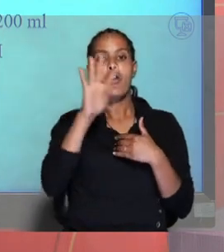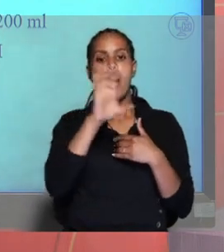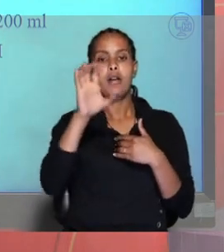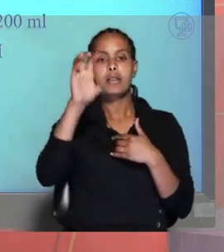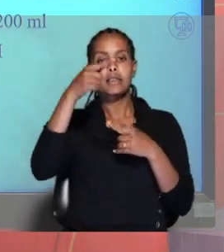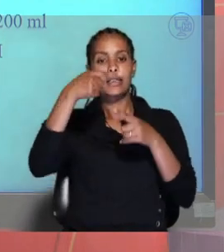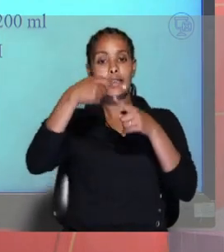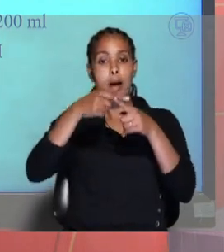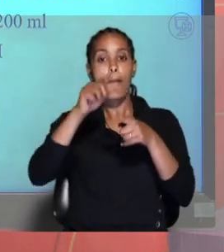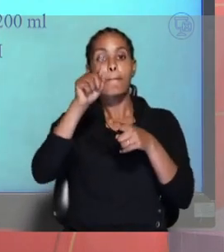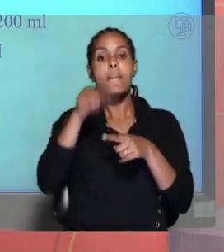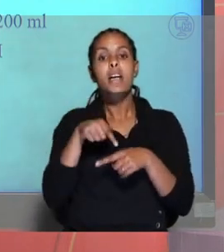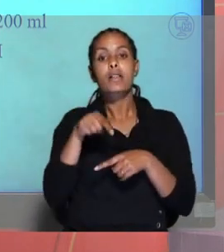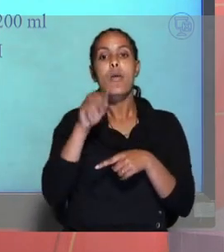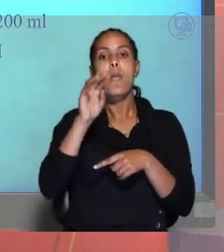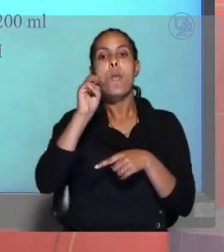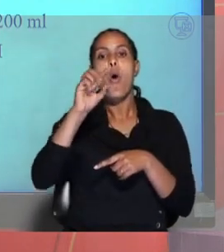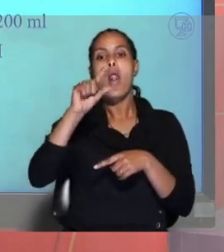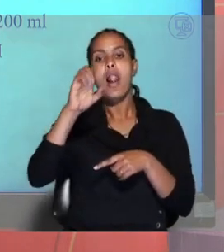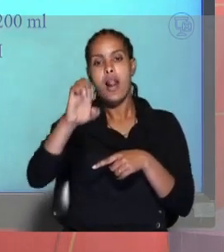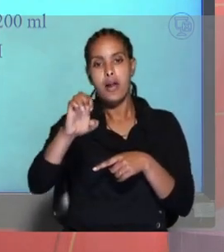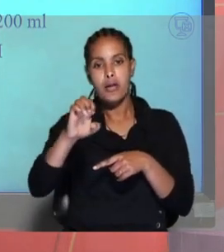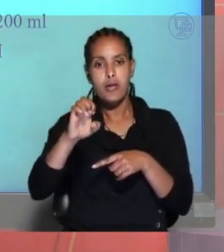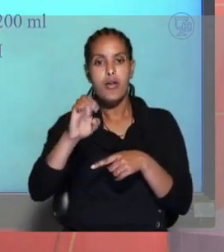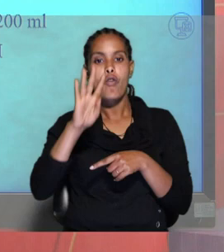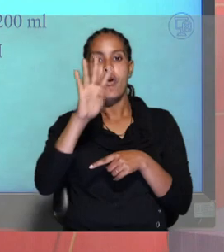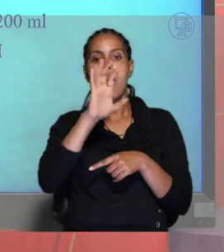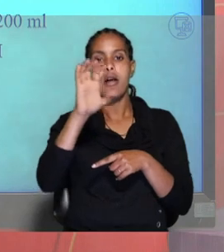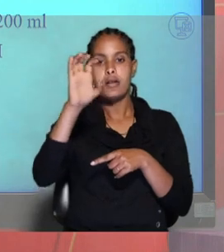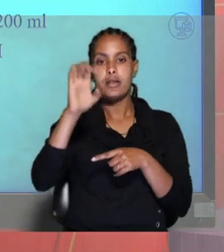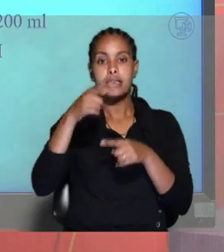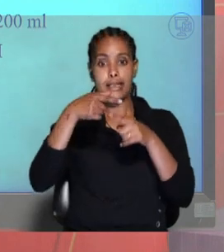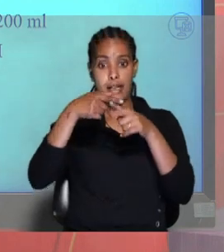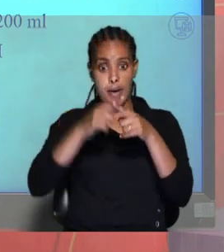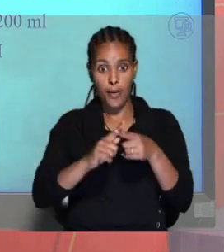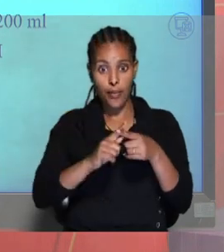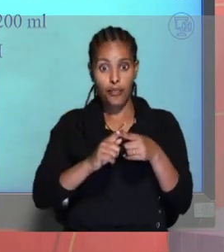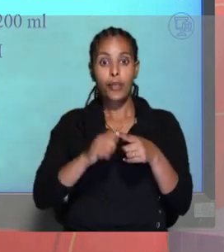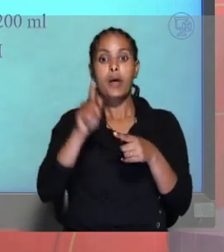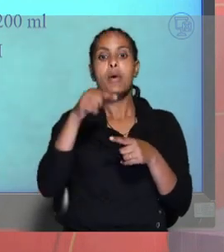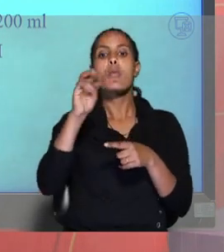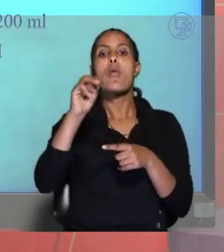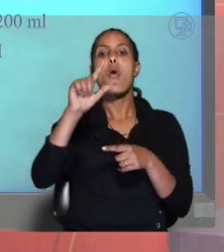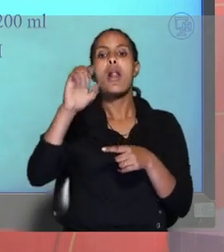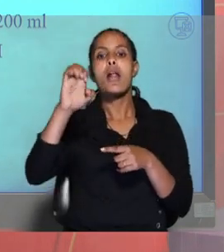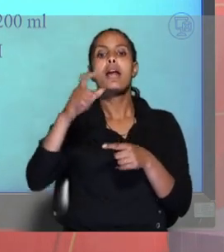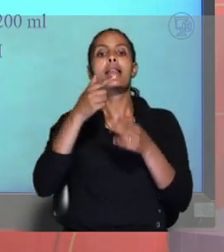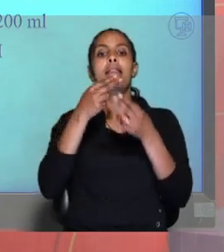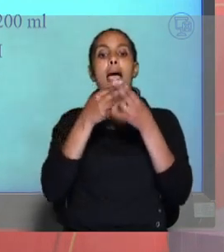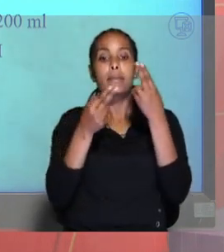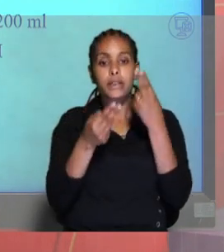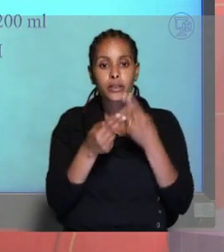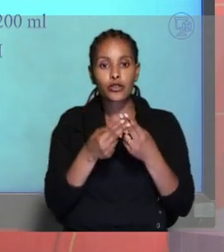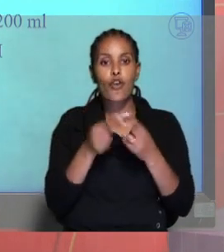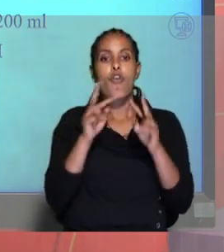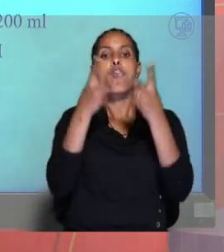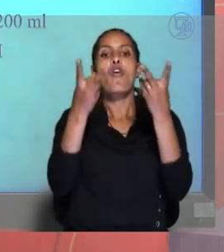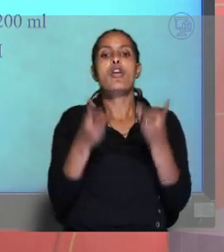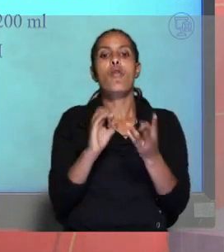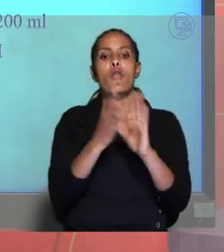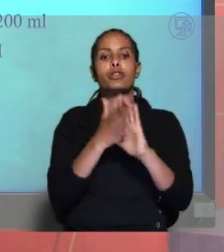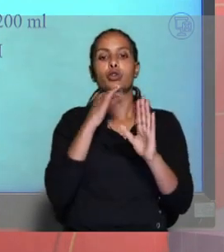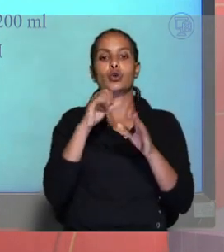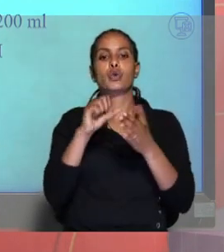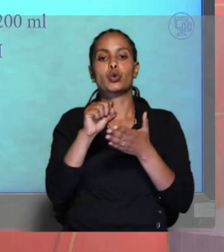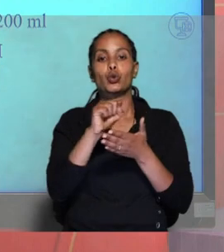400 gram per mole, 400 gram per mole, times volume of the